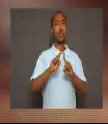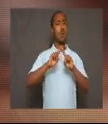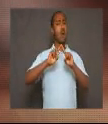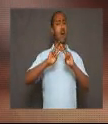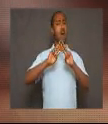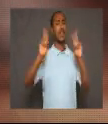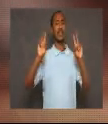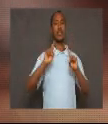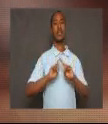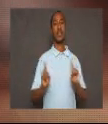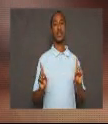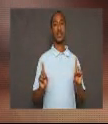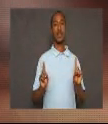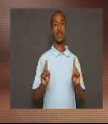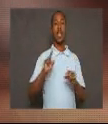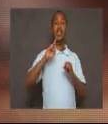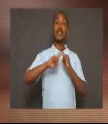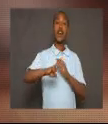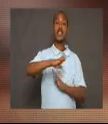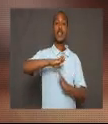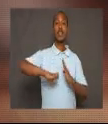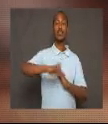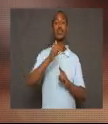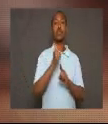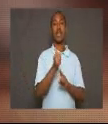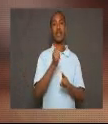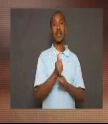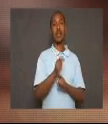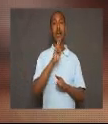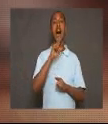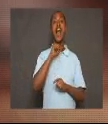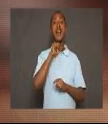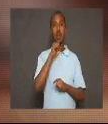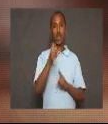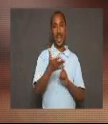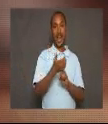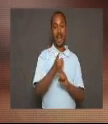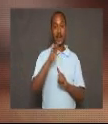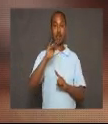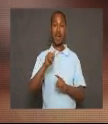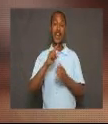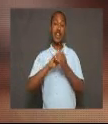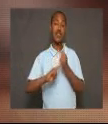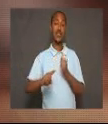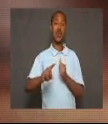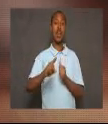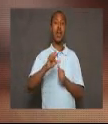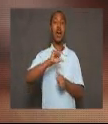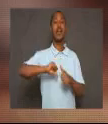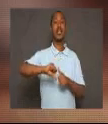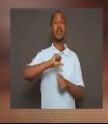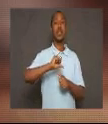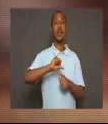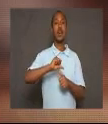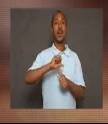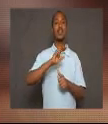different. The valence electrons of metals are not held by individual atoms, as